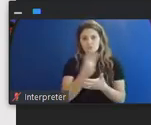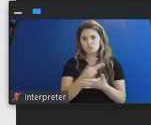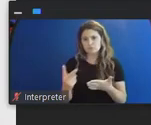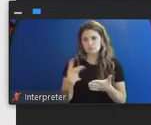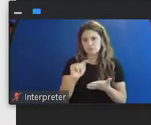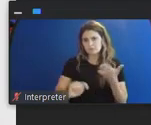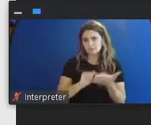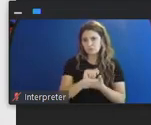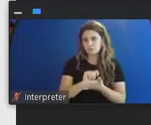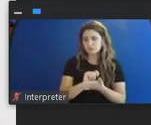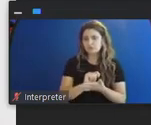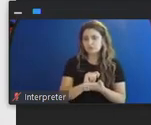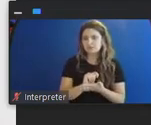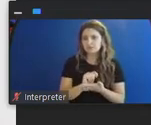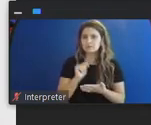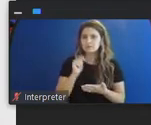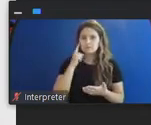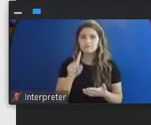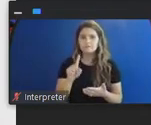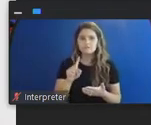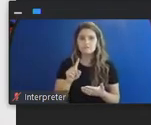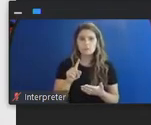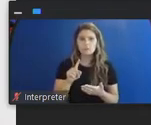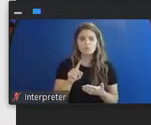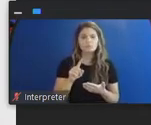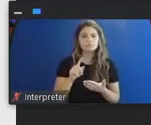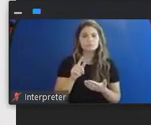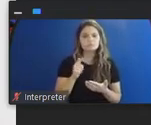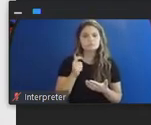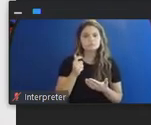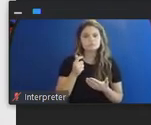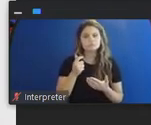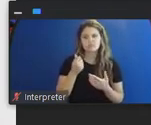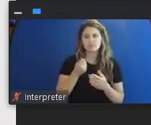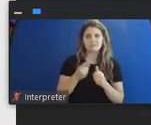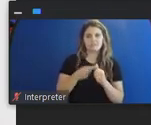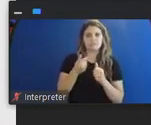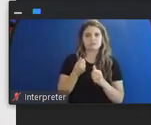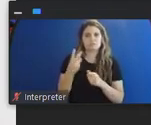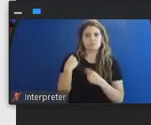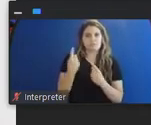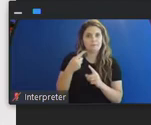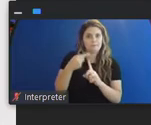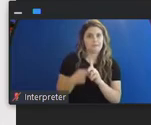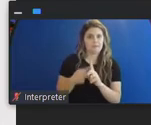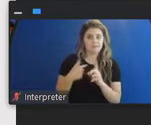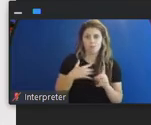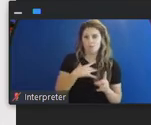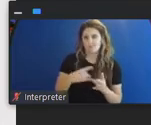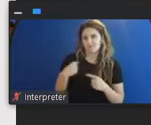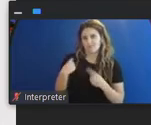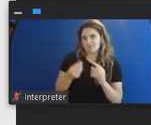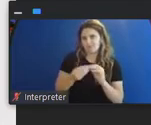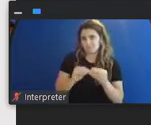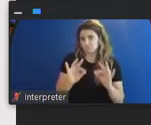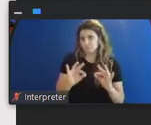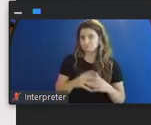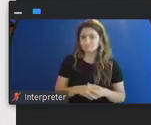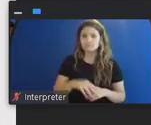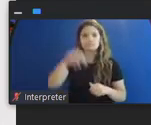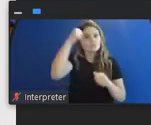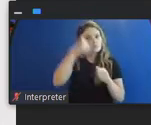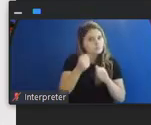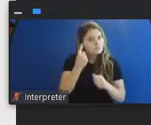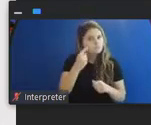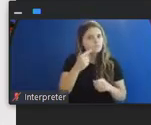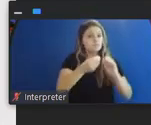guess, in a couple of months, and we like the direction we're going. Remember, that's number of